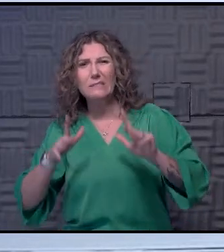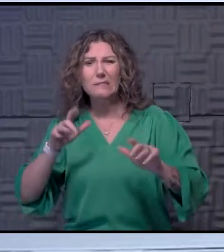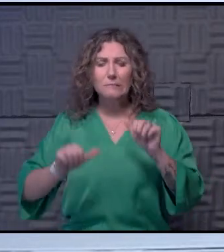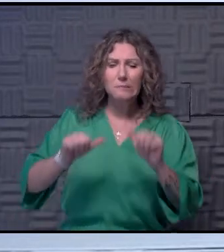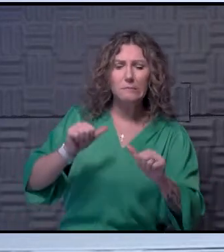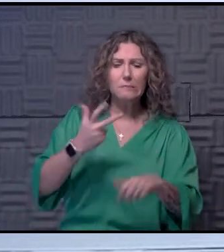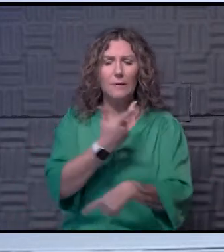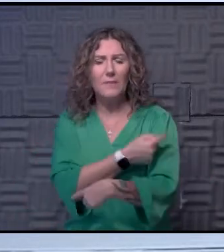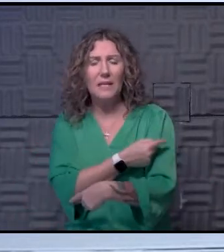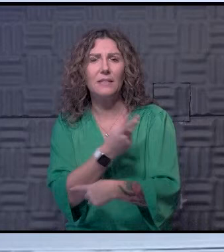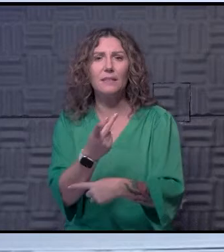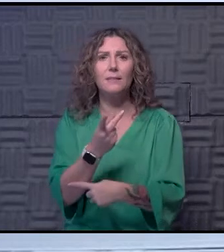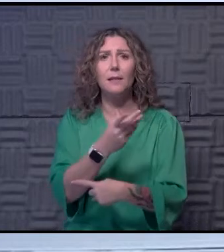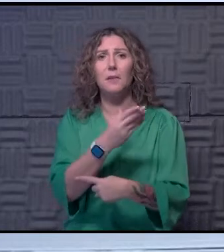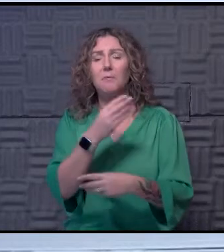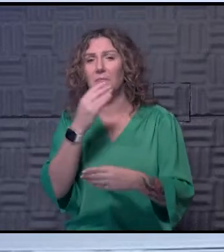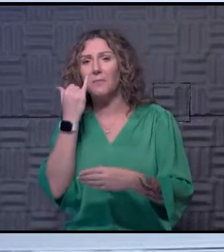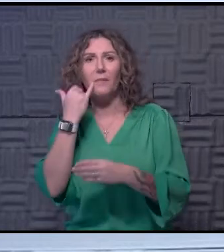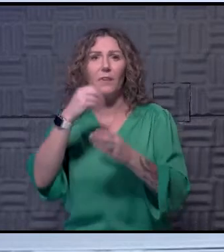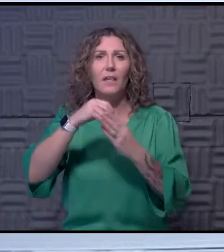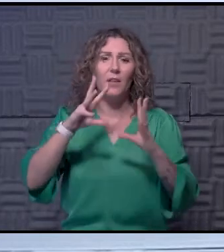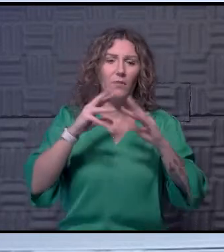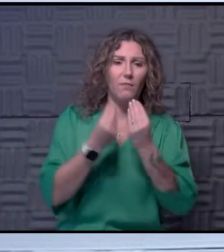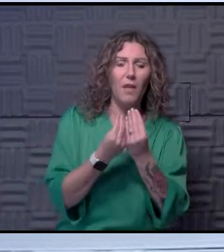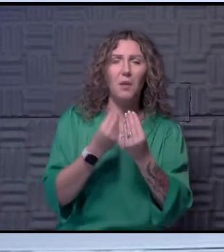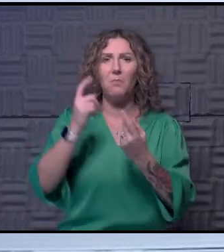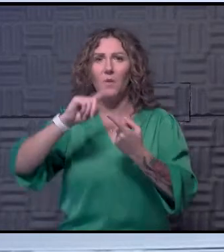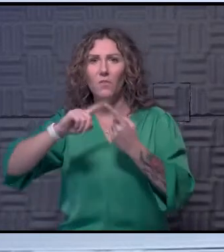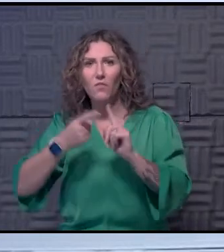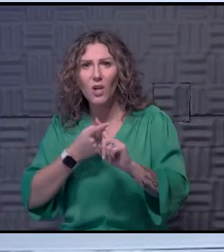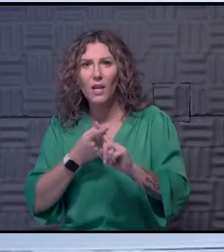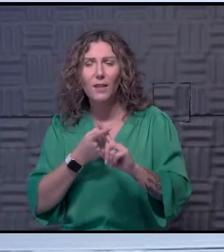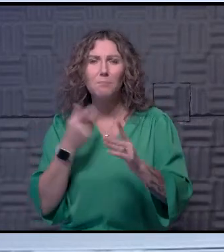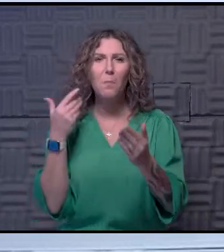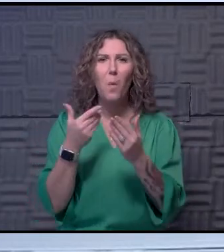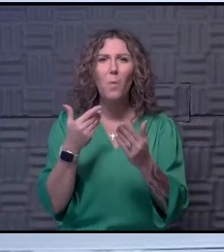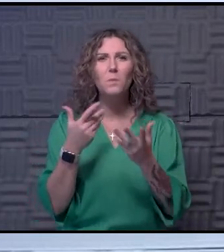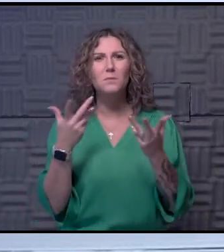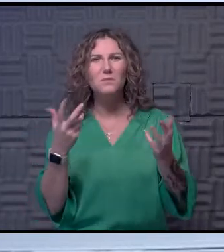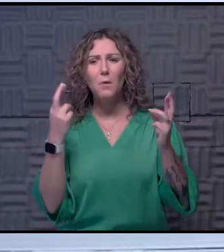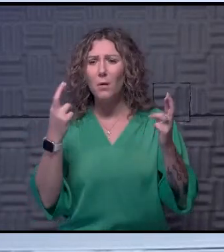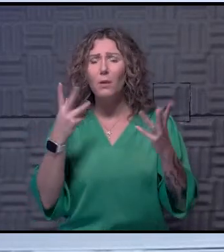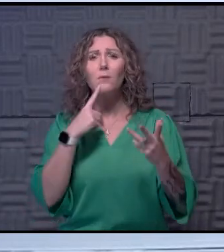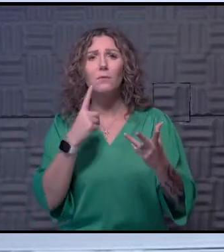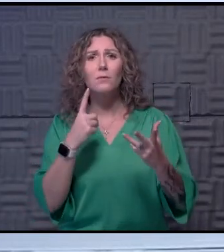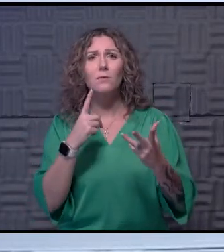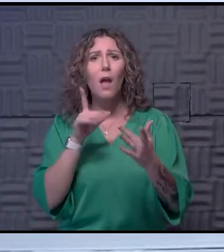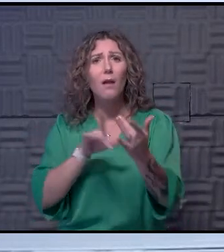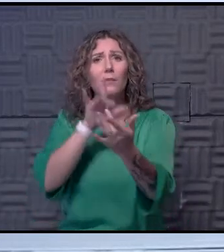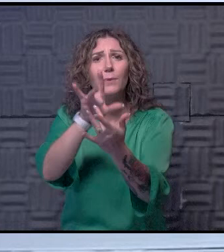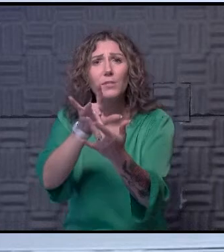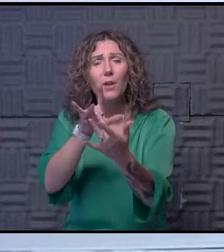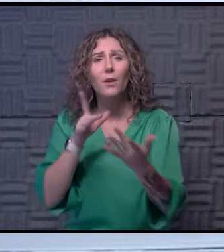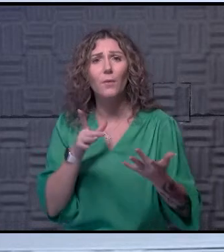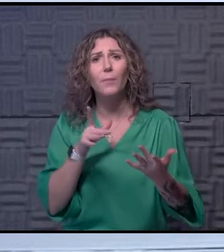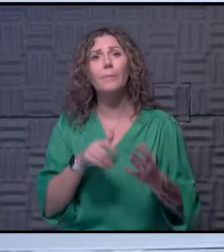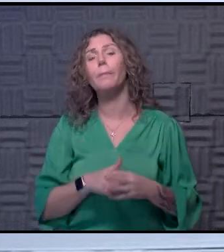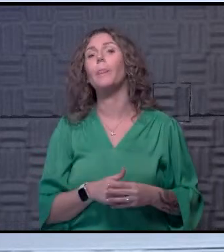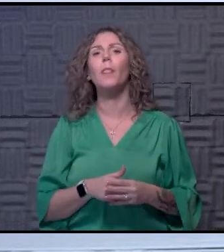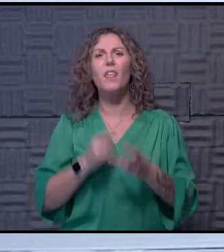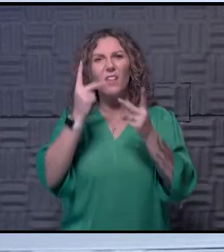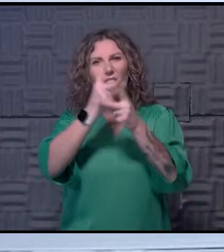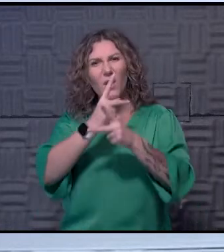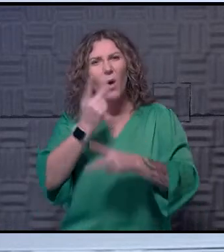family or close friends or relatives that you think might be vaccine hesitant, reach out. Figure out why